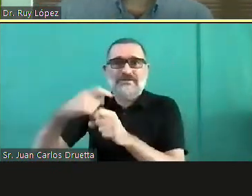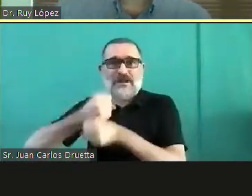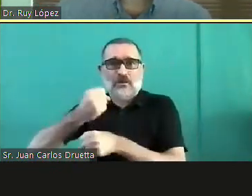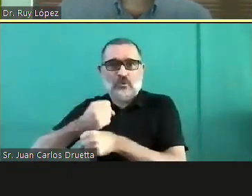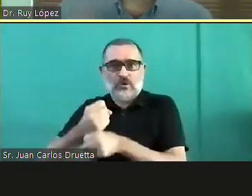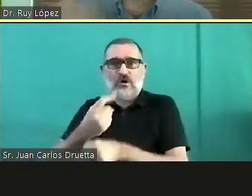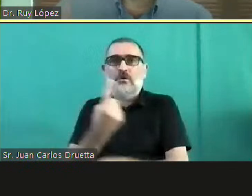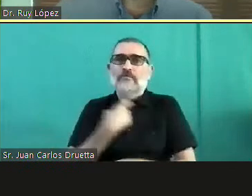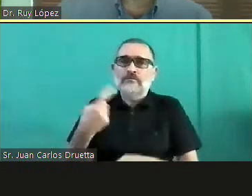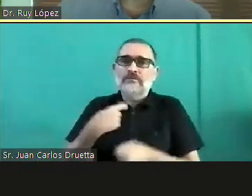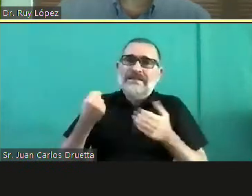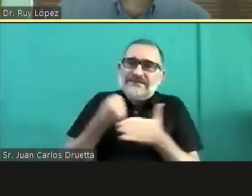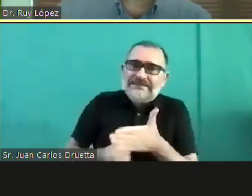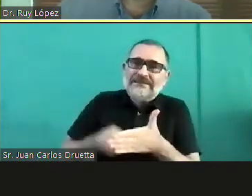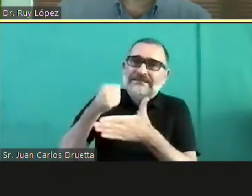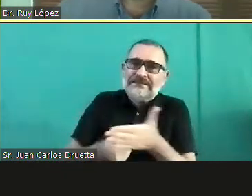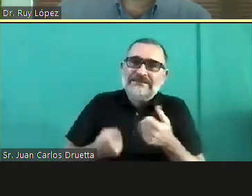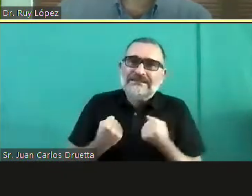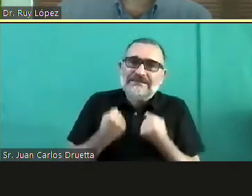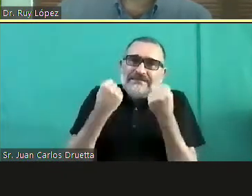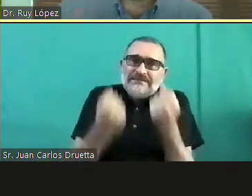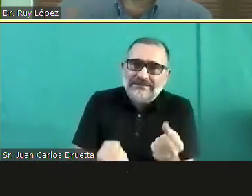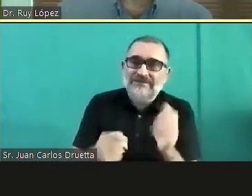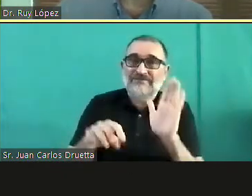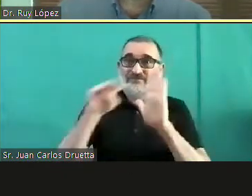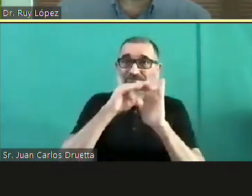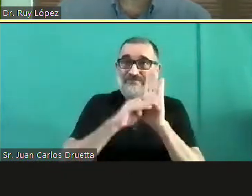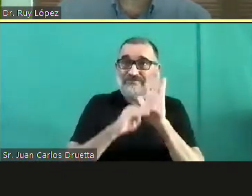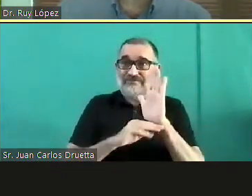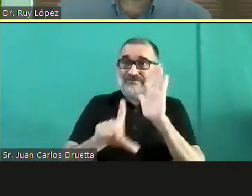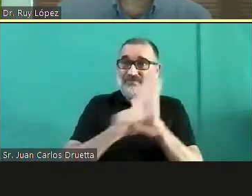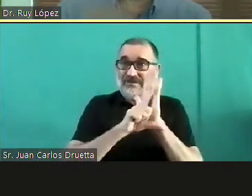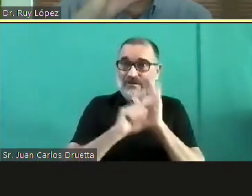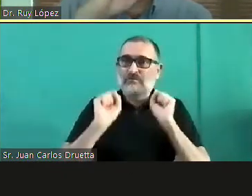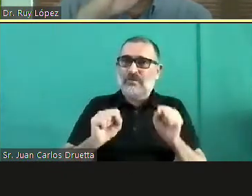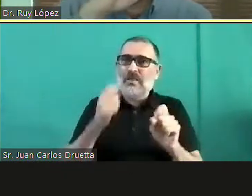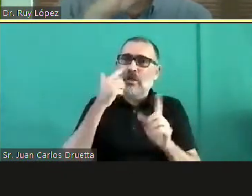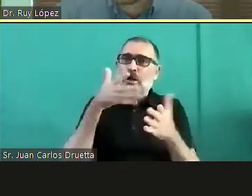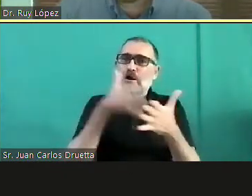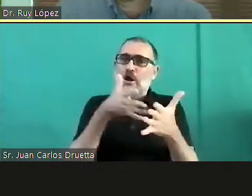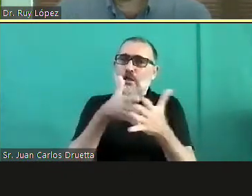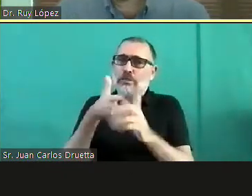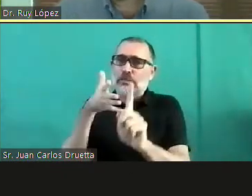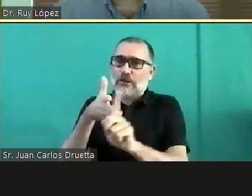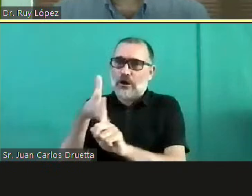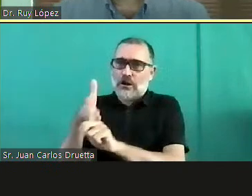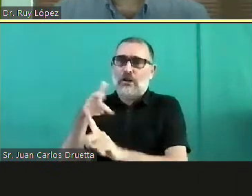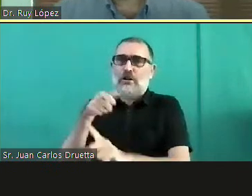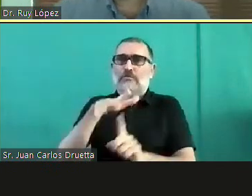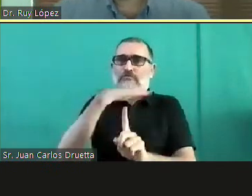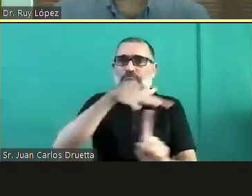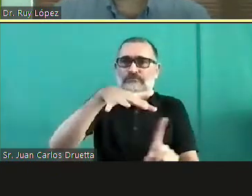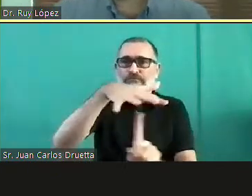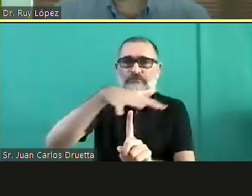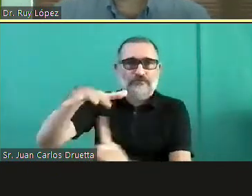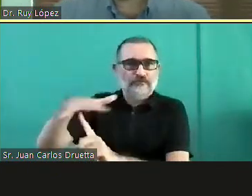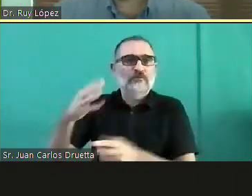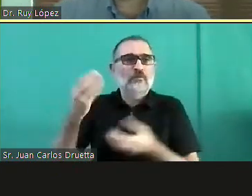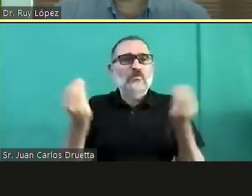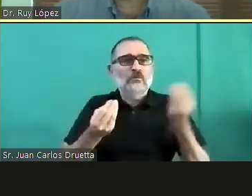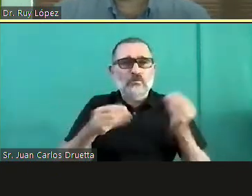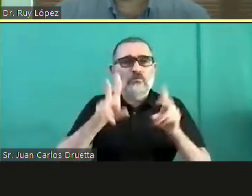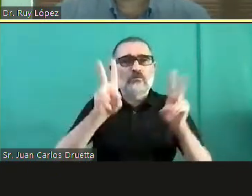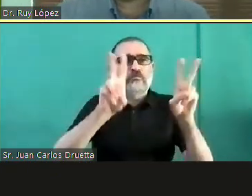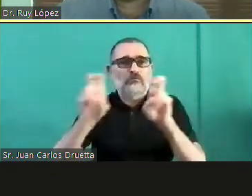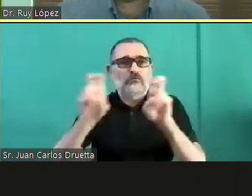clear behavioral changes. And this is another thing which from the outset helped us This is a study that